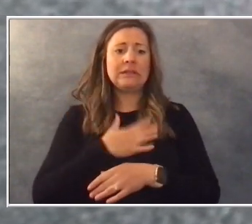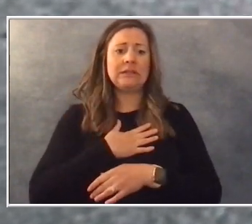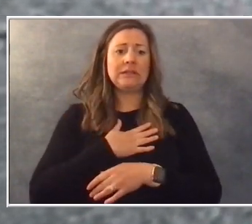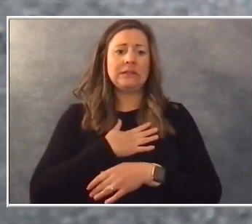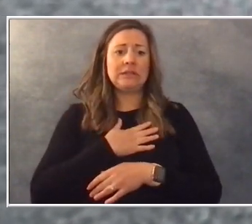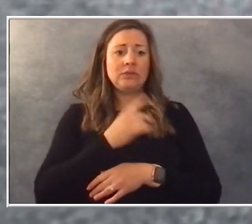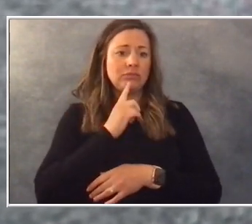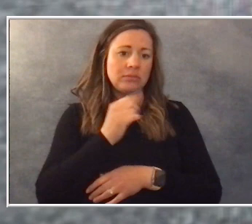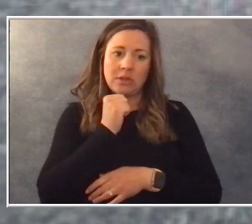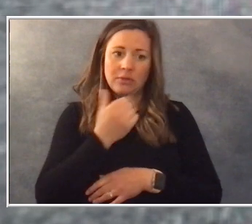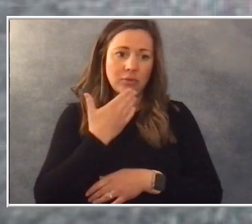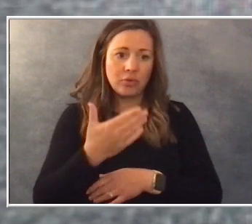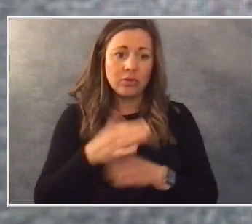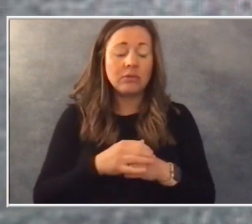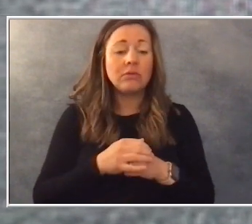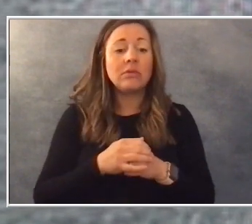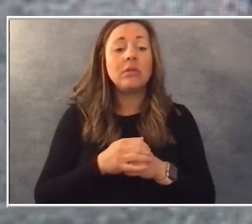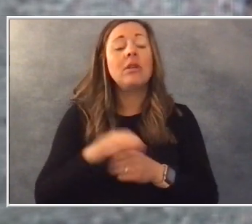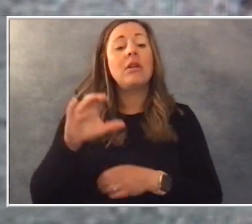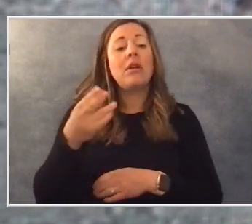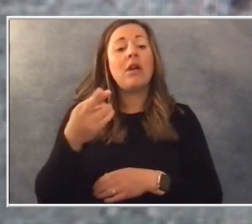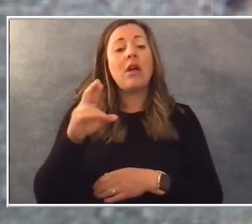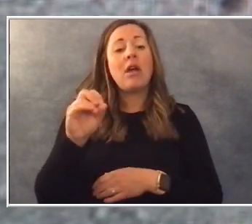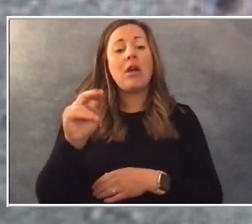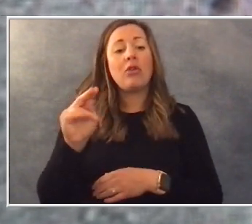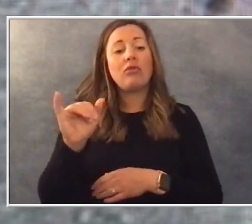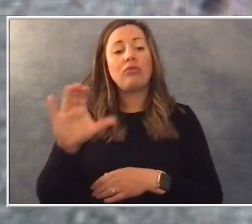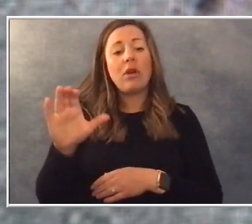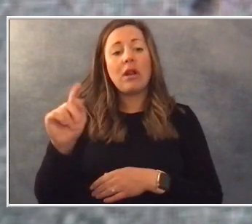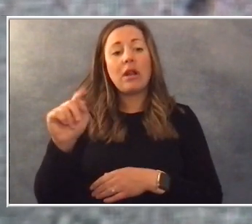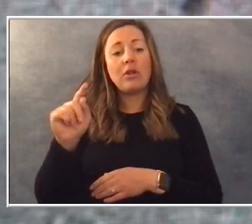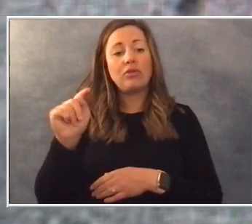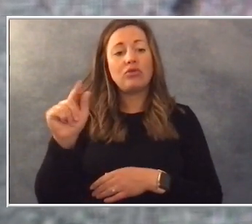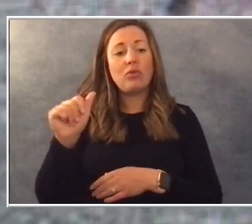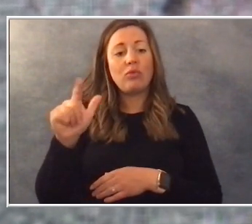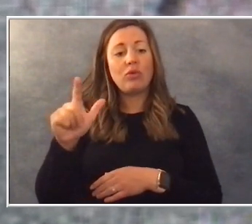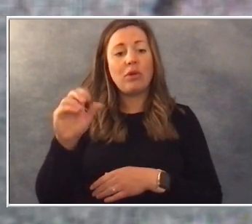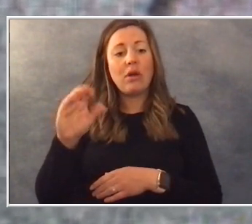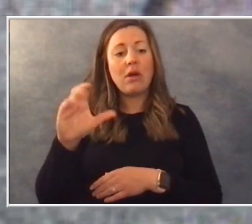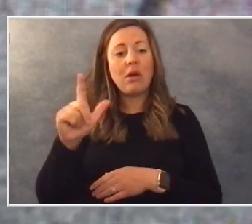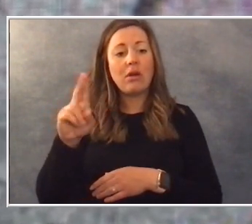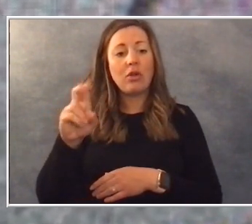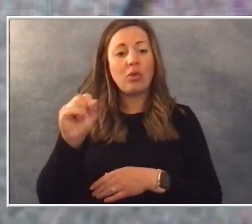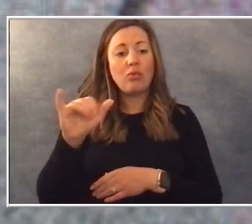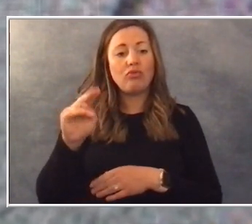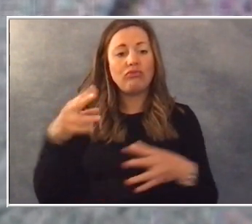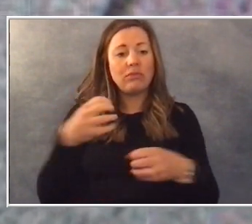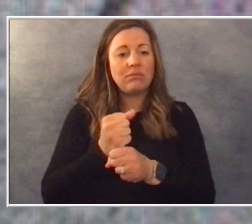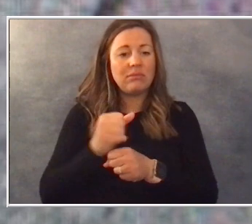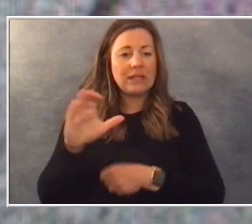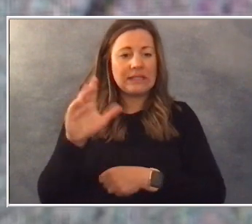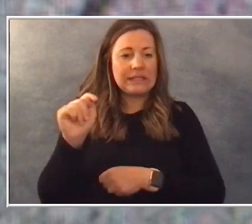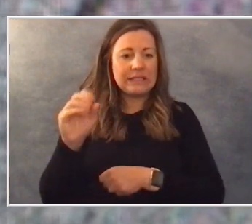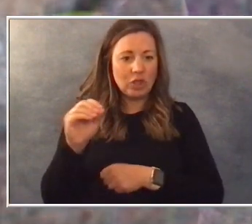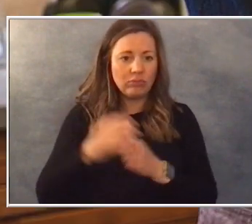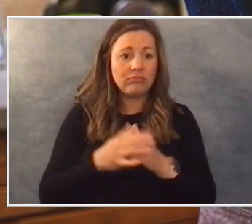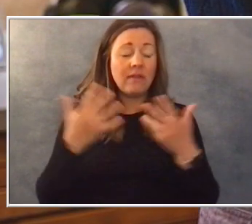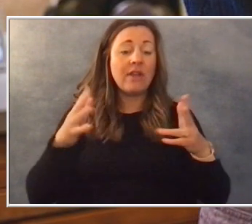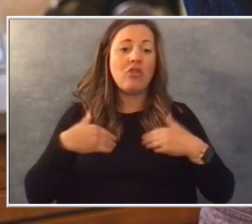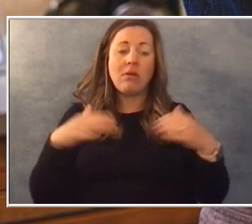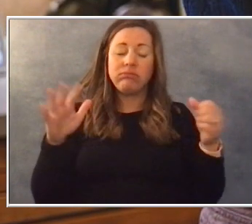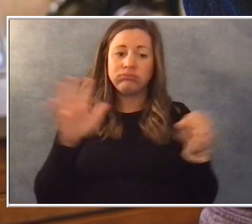chronic total occlusion, also known as a CTO. Plaque had built up, causing a total blockage in his coronary